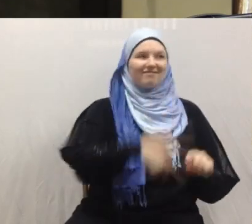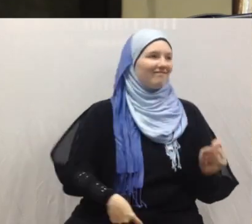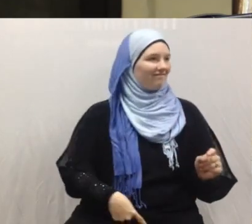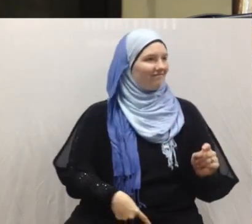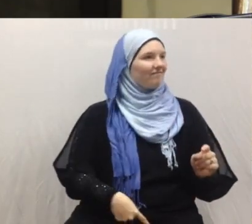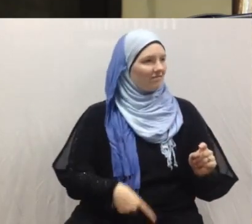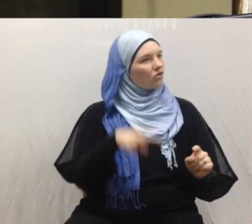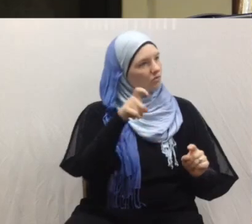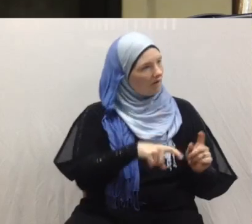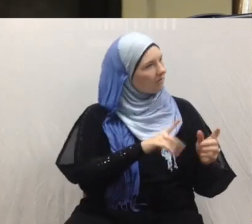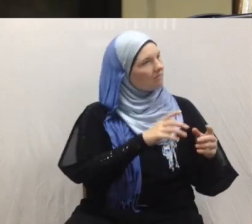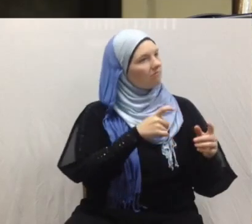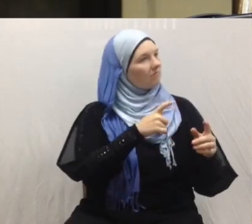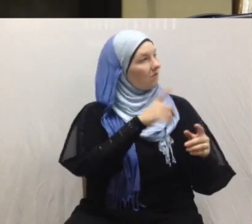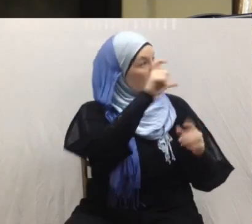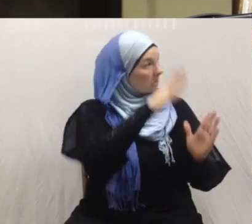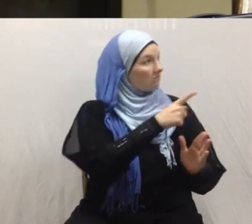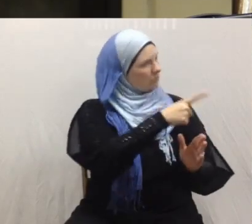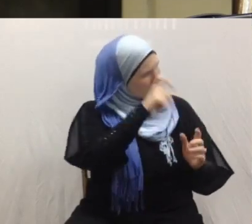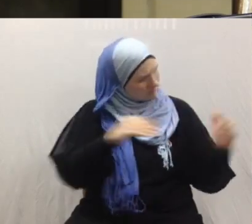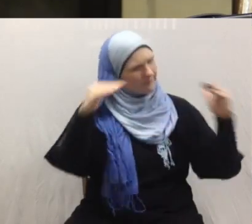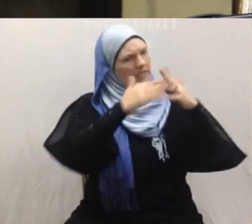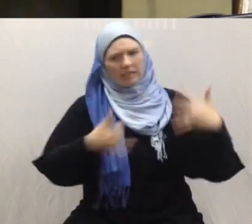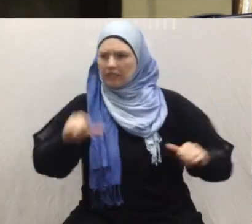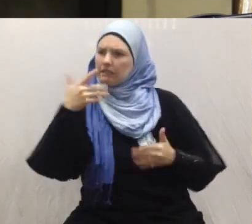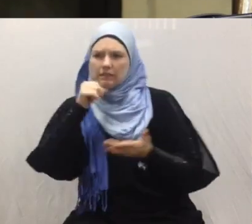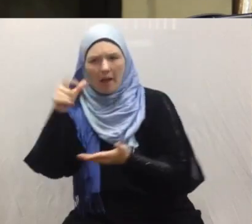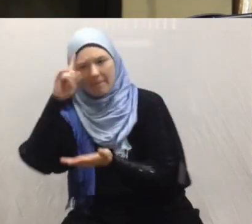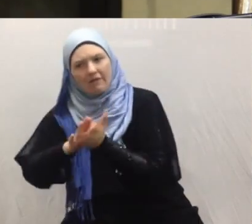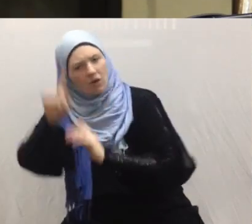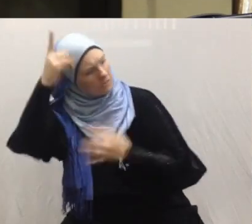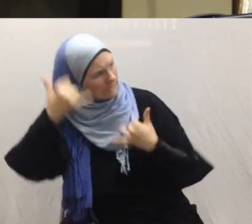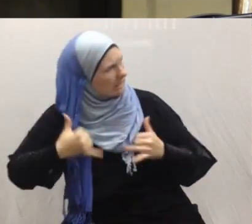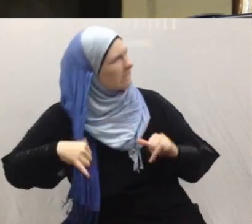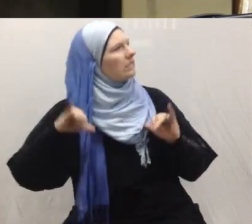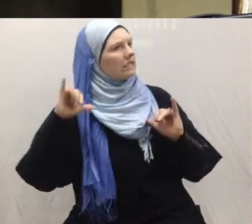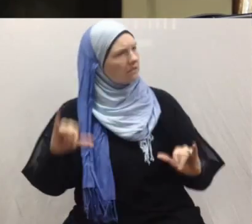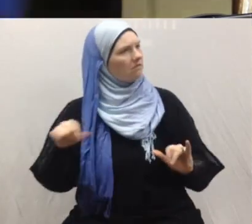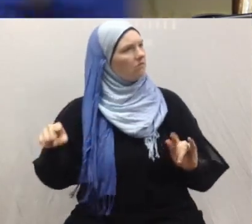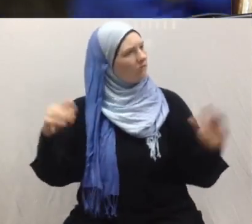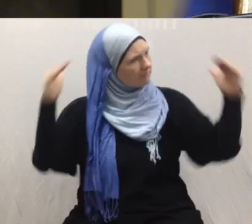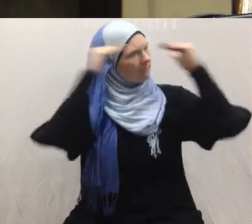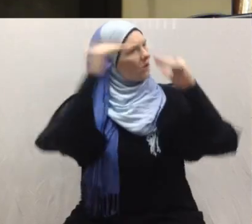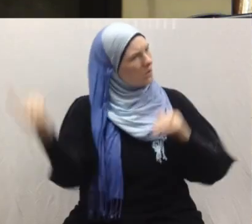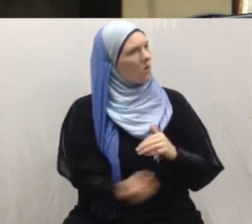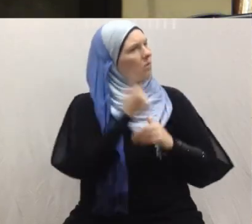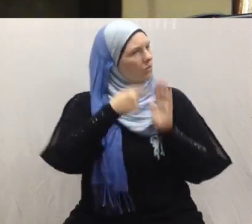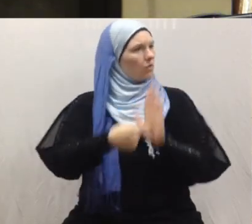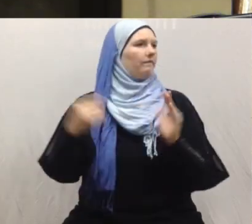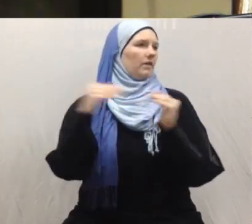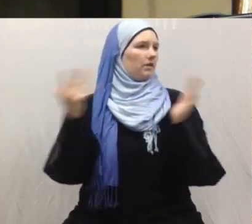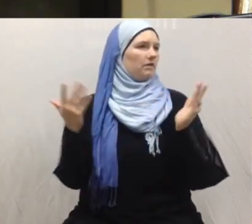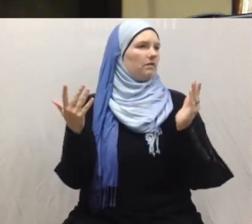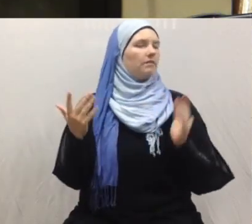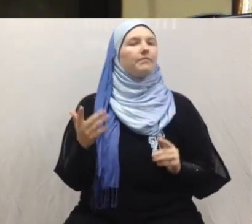God's protection is one. The least of them may give protection to a stranger on their behalf.